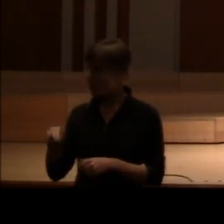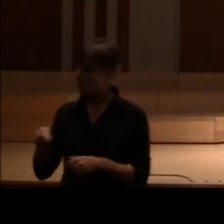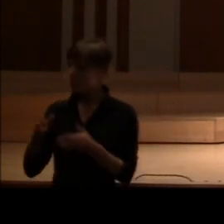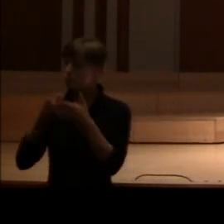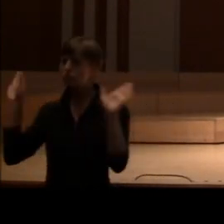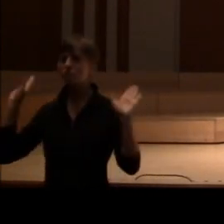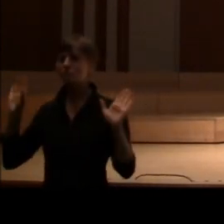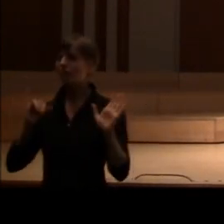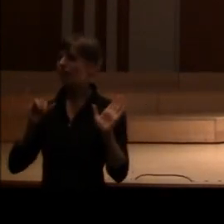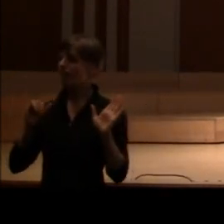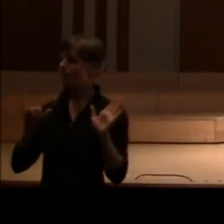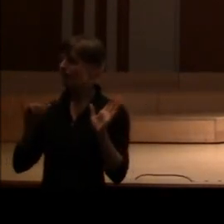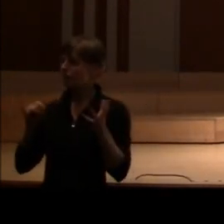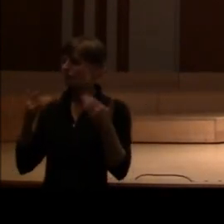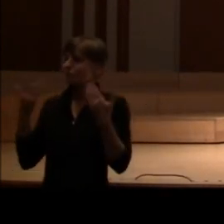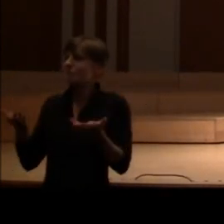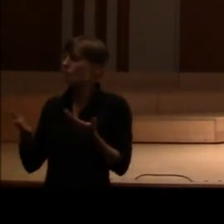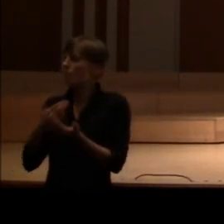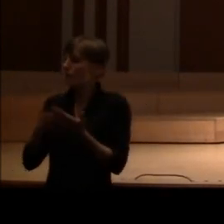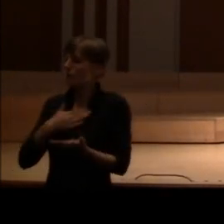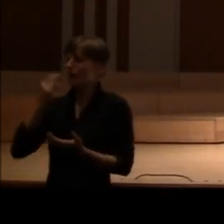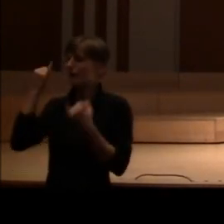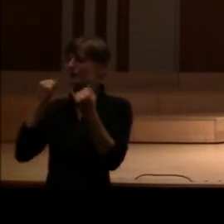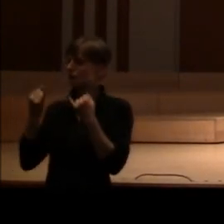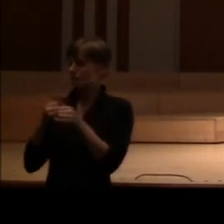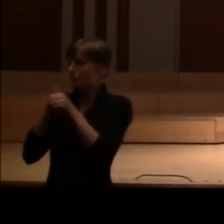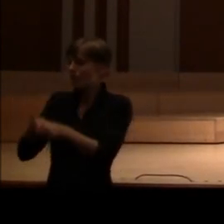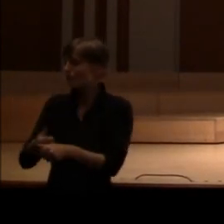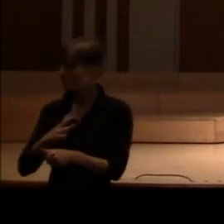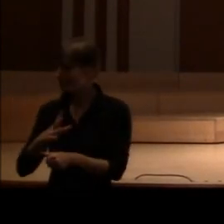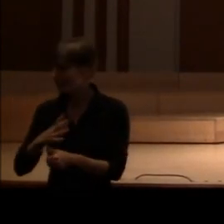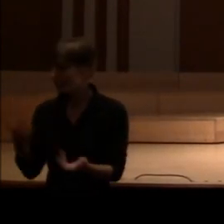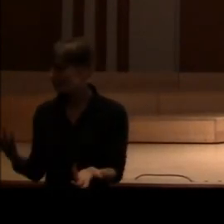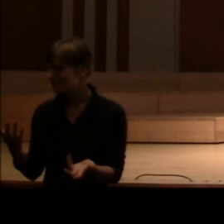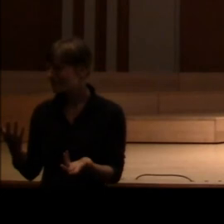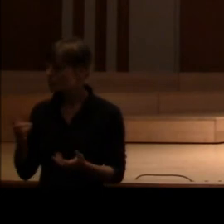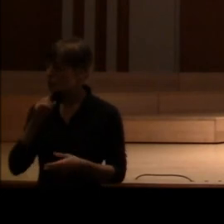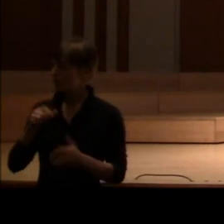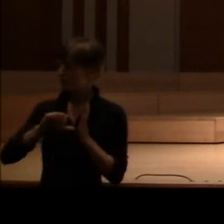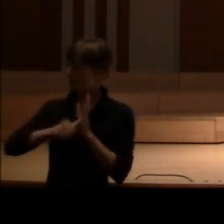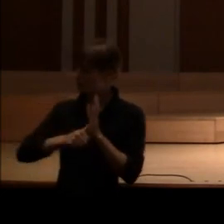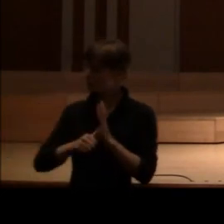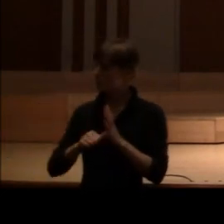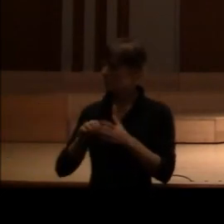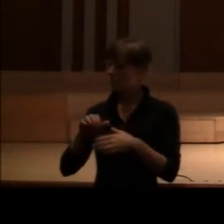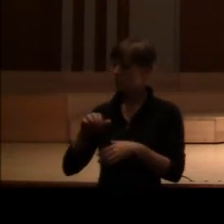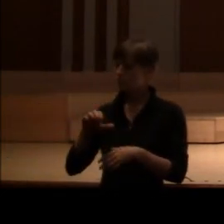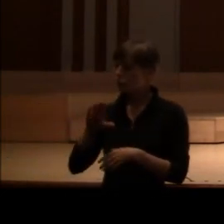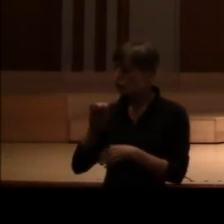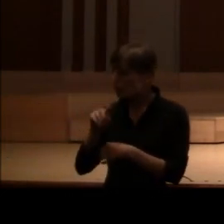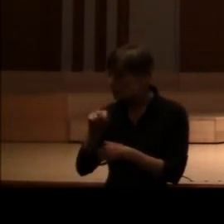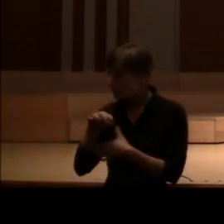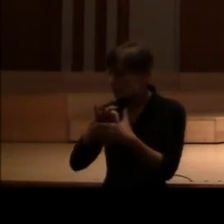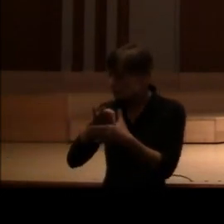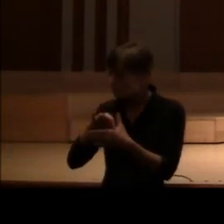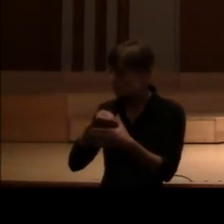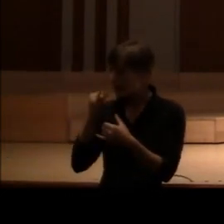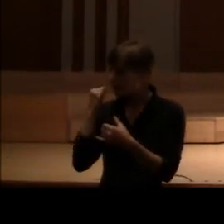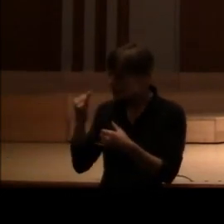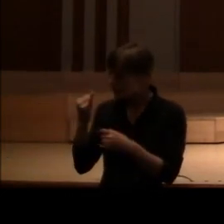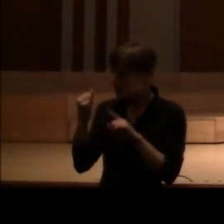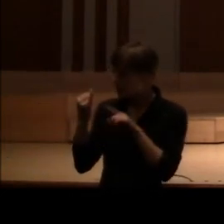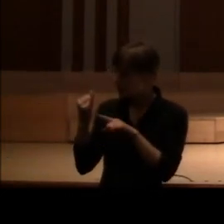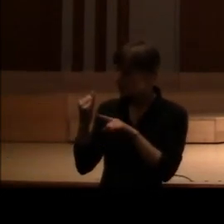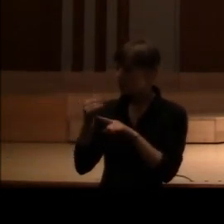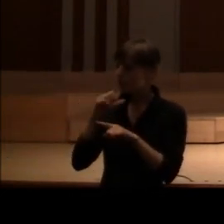to put yourself into that mold. So really good point. I think that emphasizing the content, the idea, as opposed to the form,